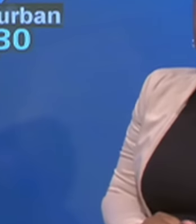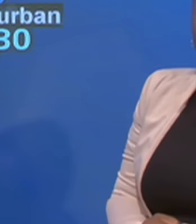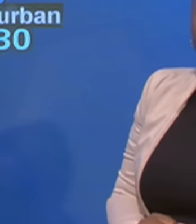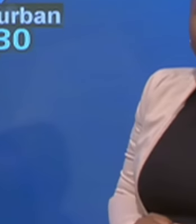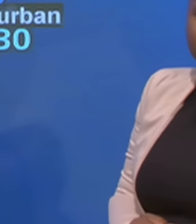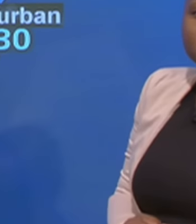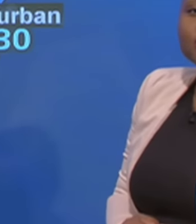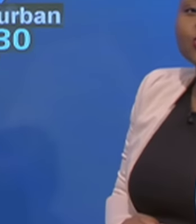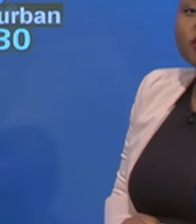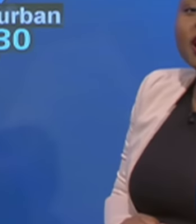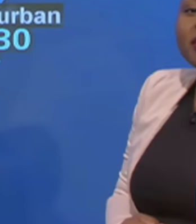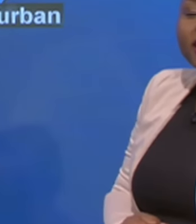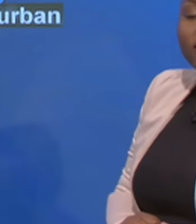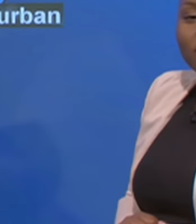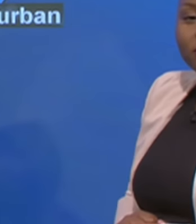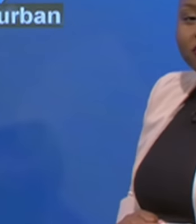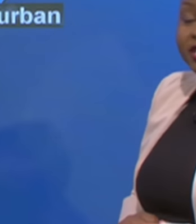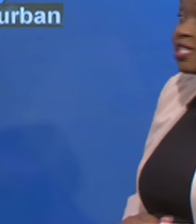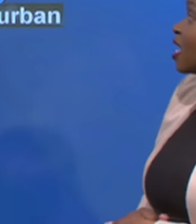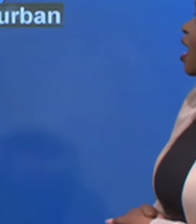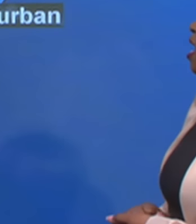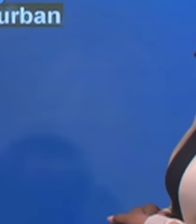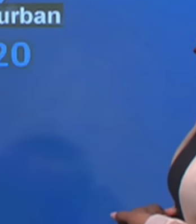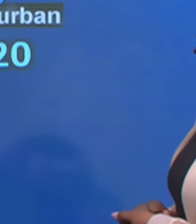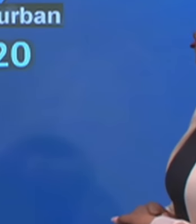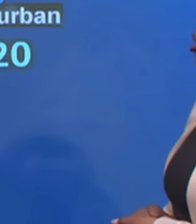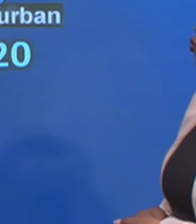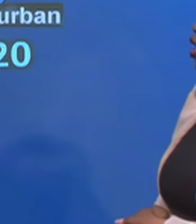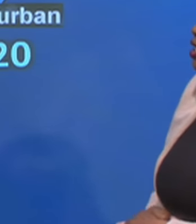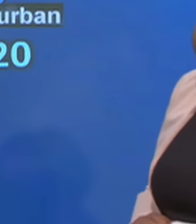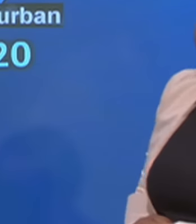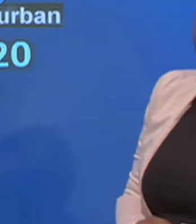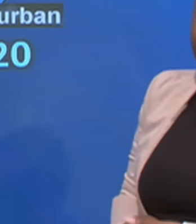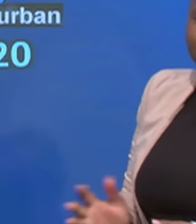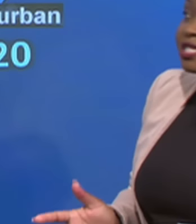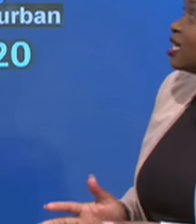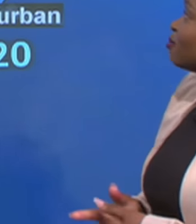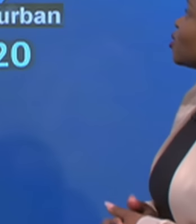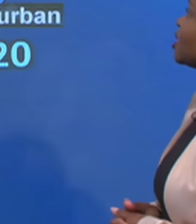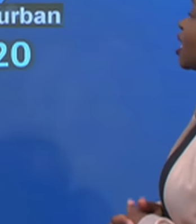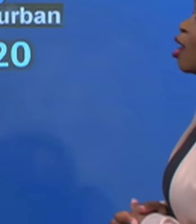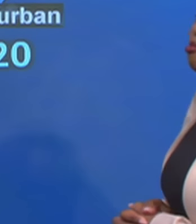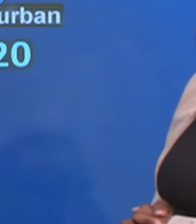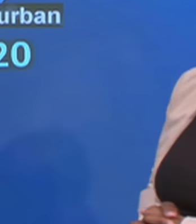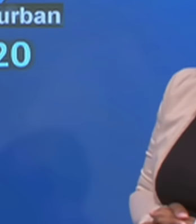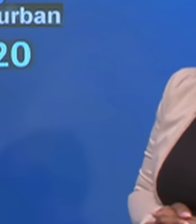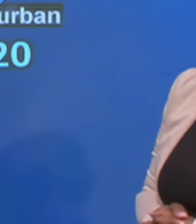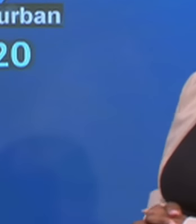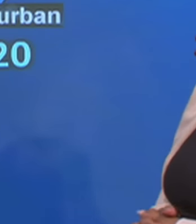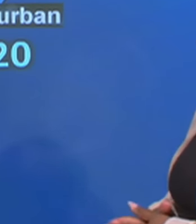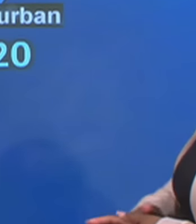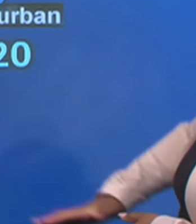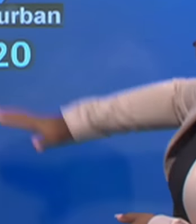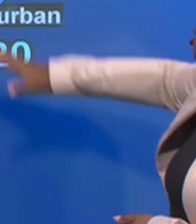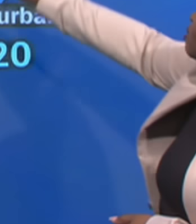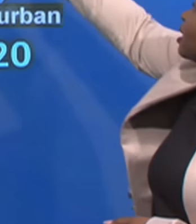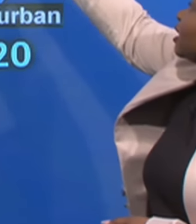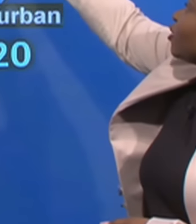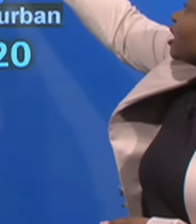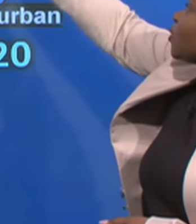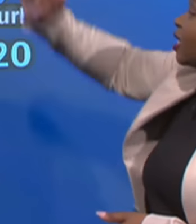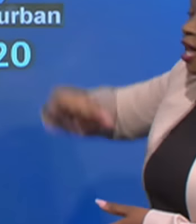pula ka diperesente di le 30 ka kwa province ya ka kwa North West me re lebella motsatsing la ka moso teng pula e matla ka diperesente